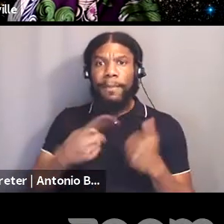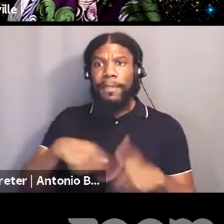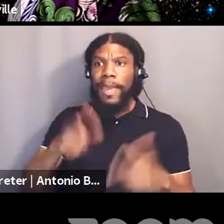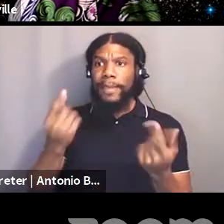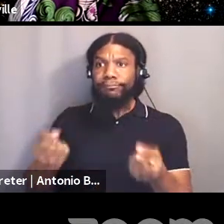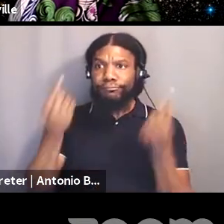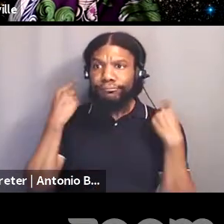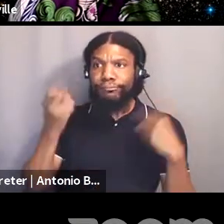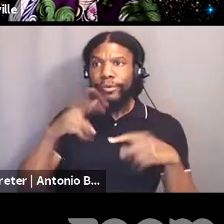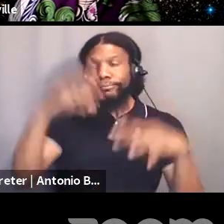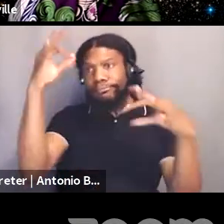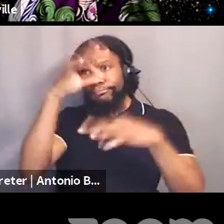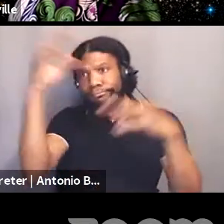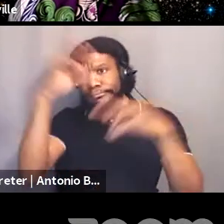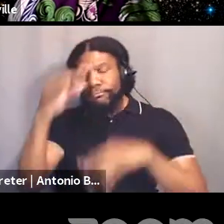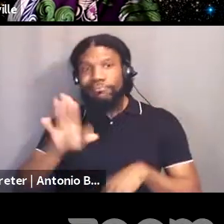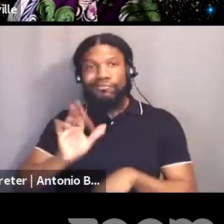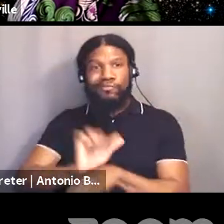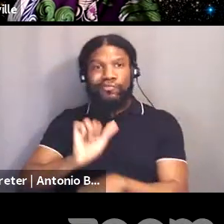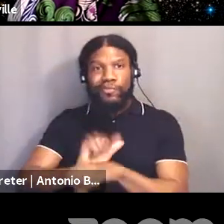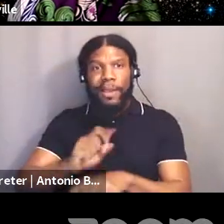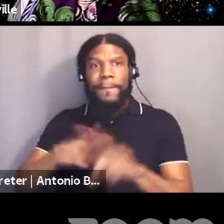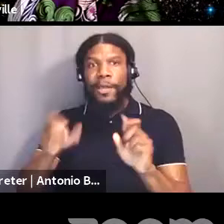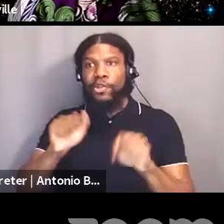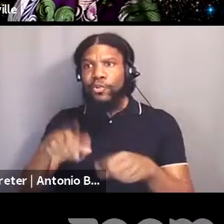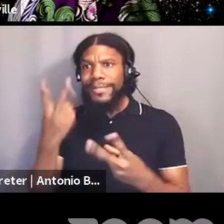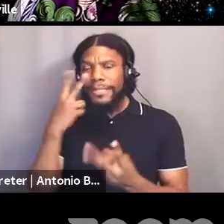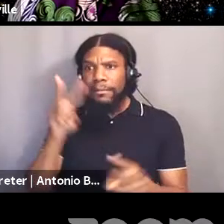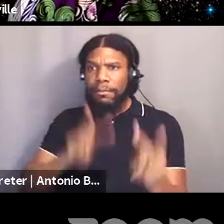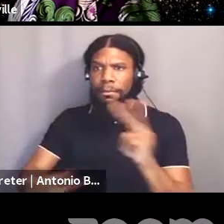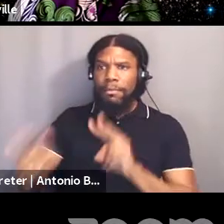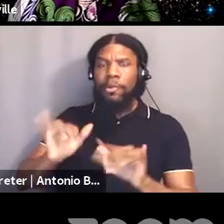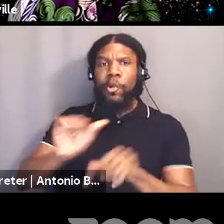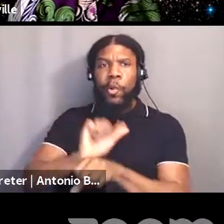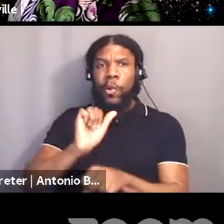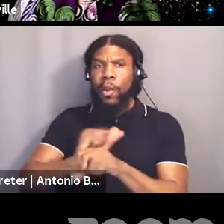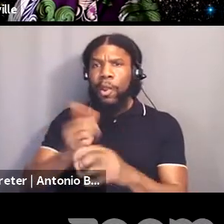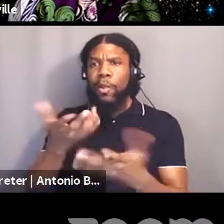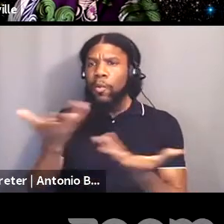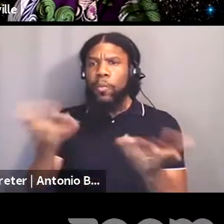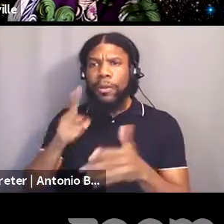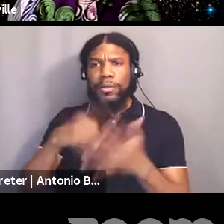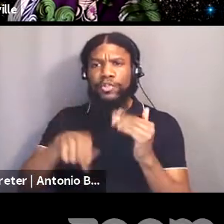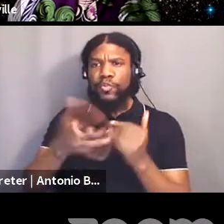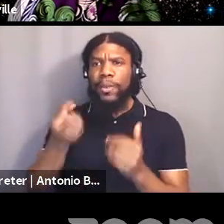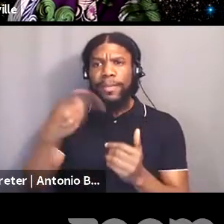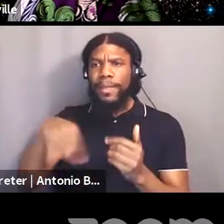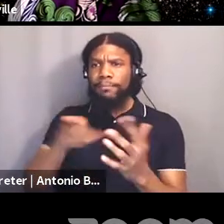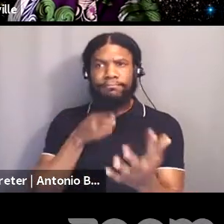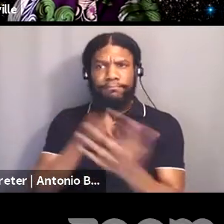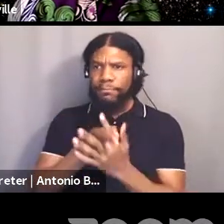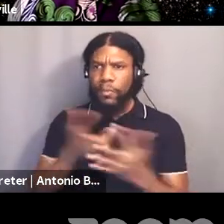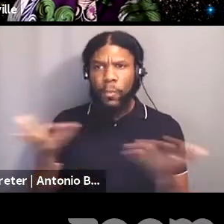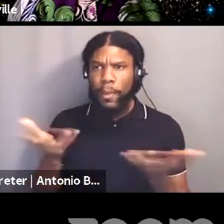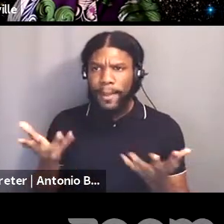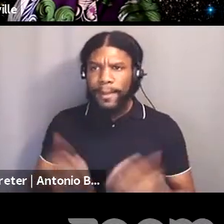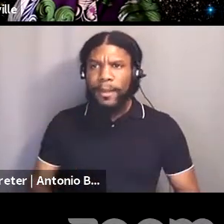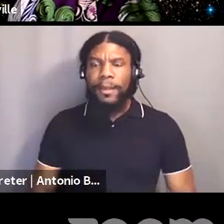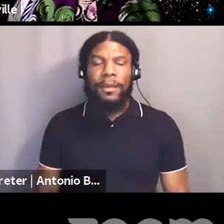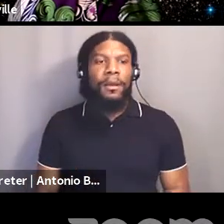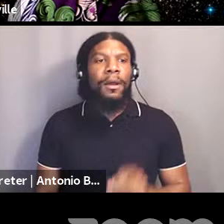it in this, you know, installation form, immersed in it. Yeah, sure. Thank you. I